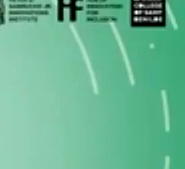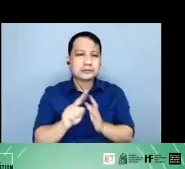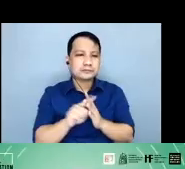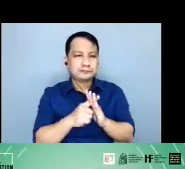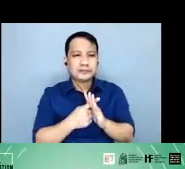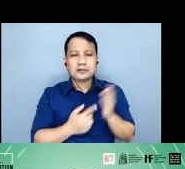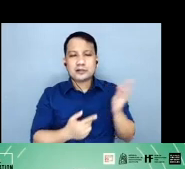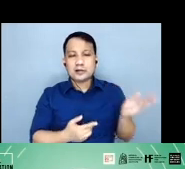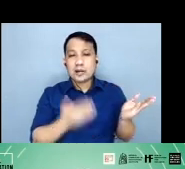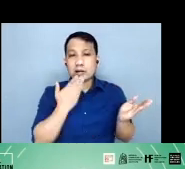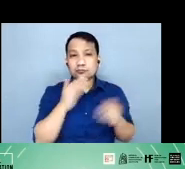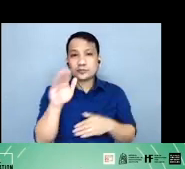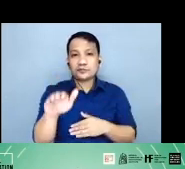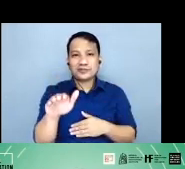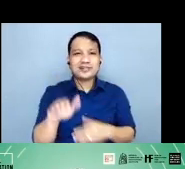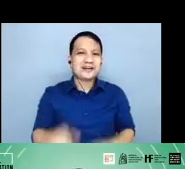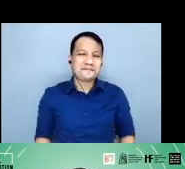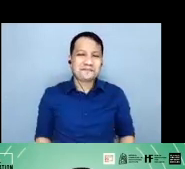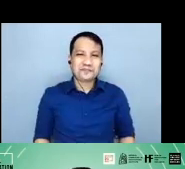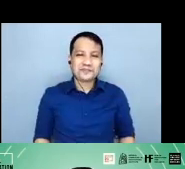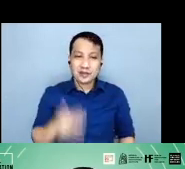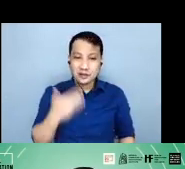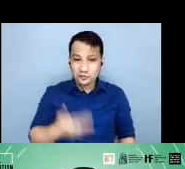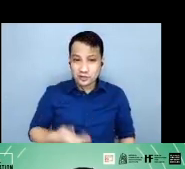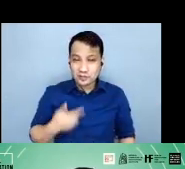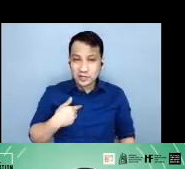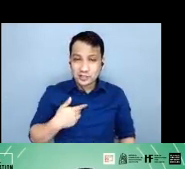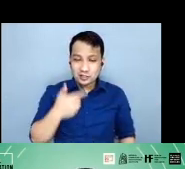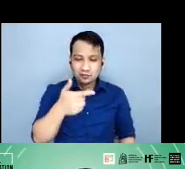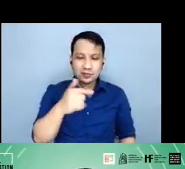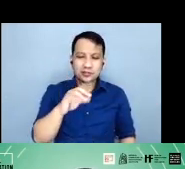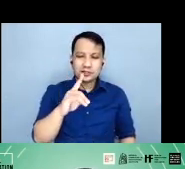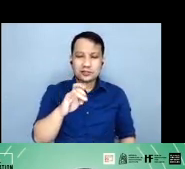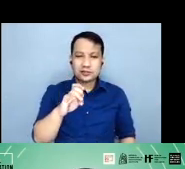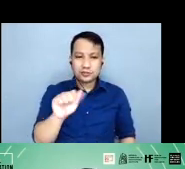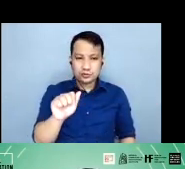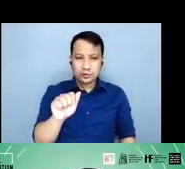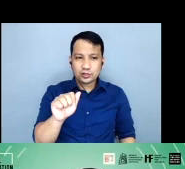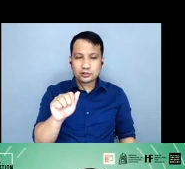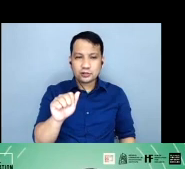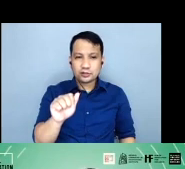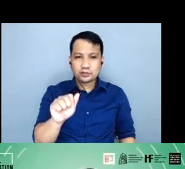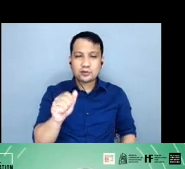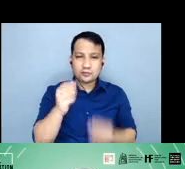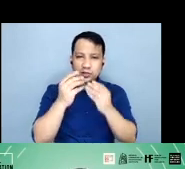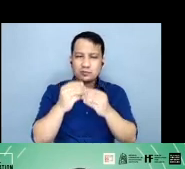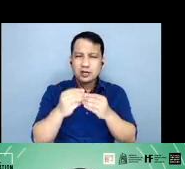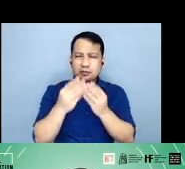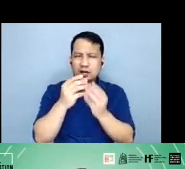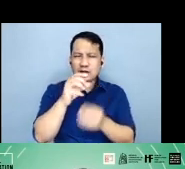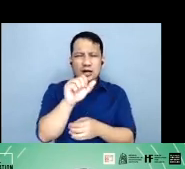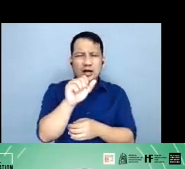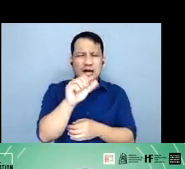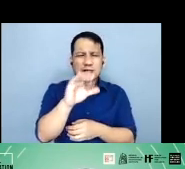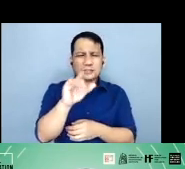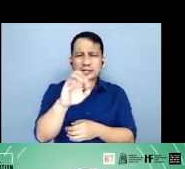having me here. Good afternoon, everyone. And welcome. My name is Gideon, and I'm with Accelerating Makers as a solutions architect. In Accelerating